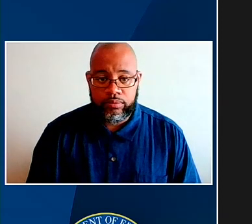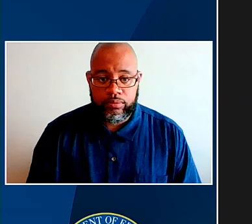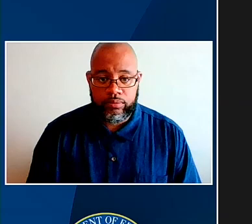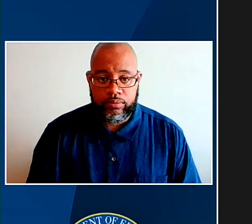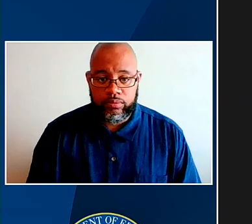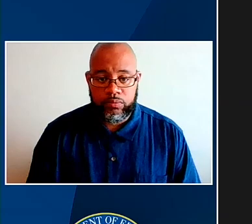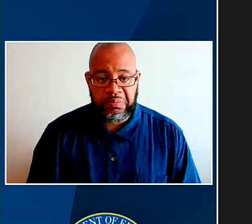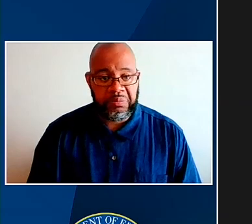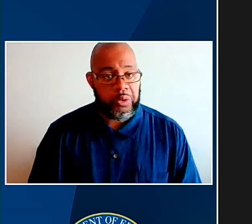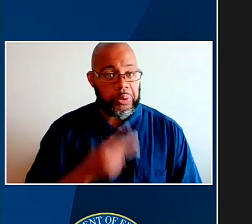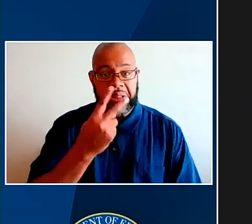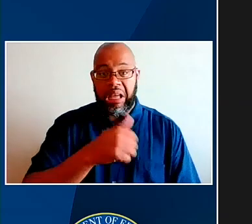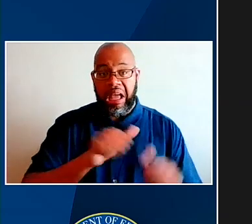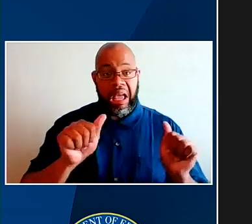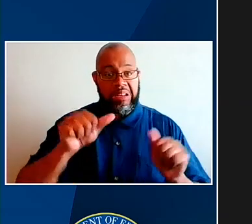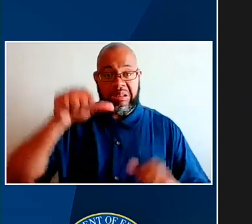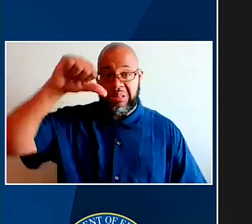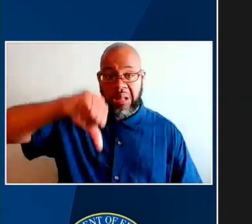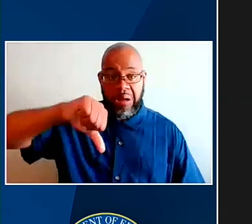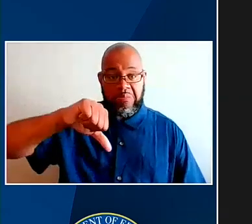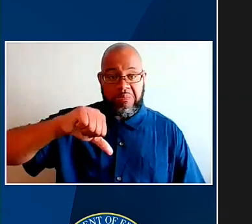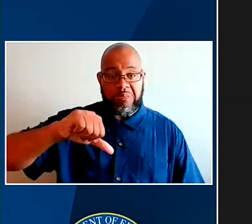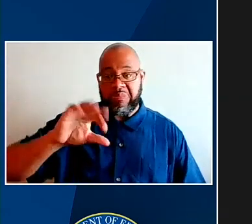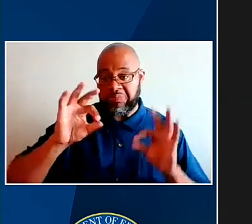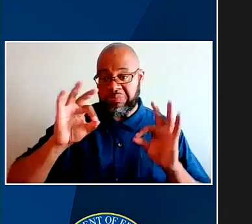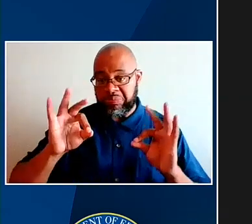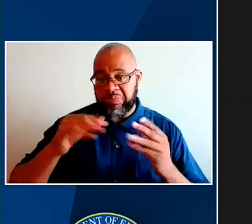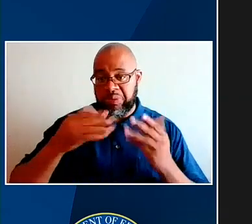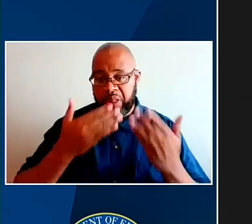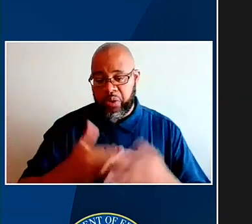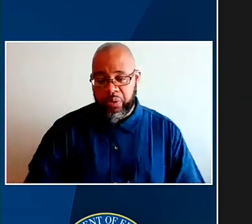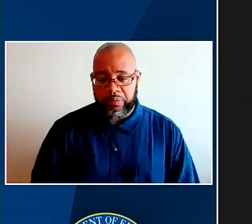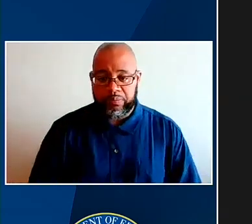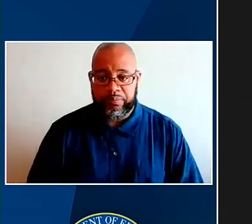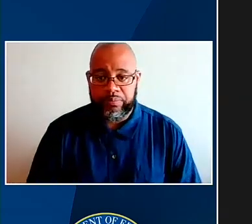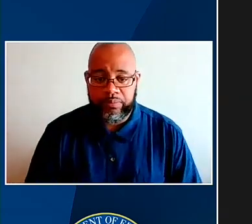Again, I don't see any thumbs down. Thank you all.